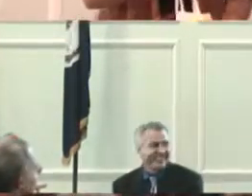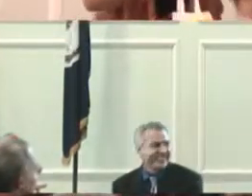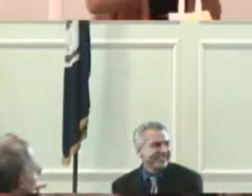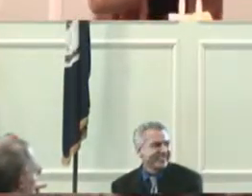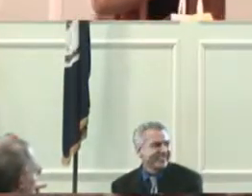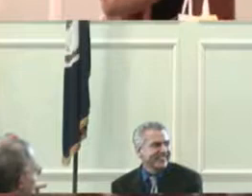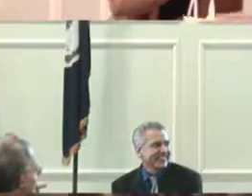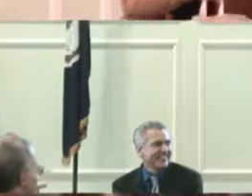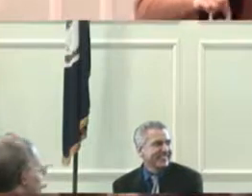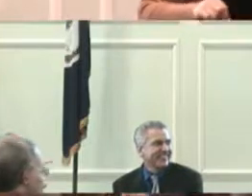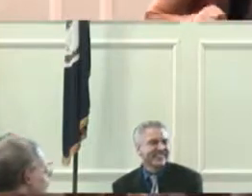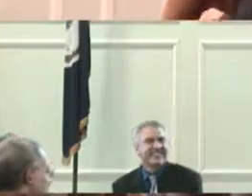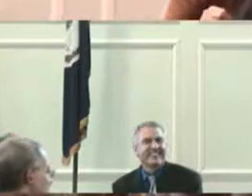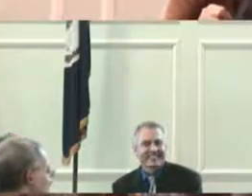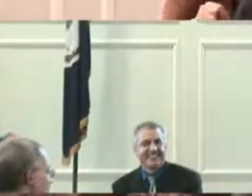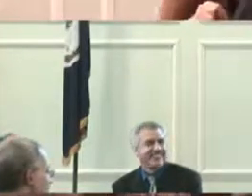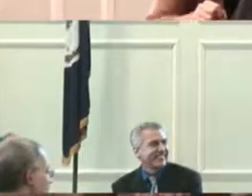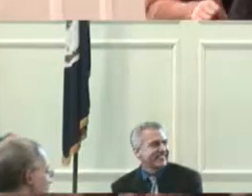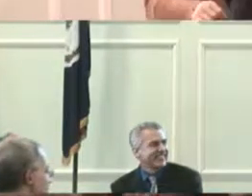Thank you very much.